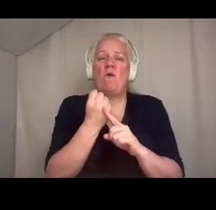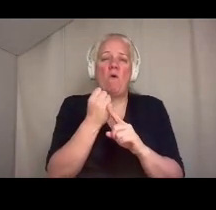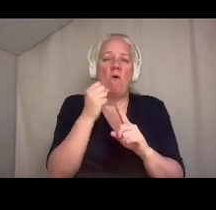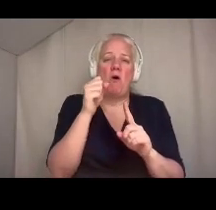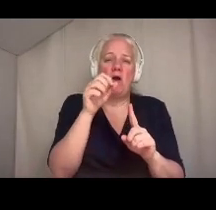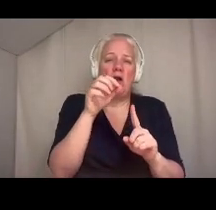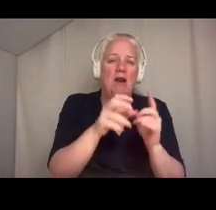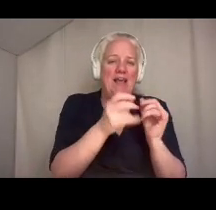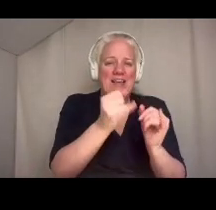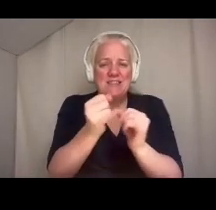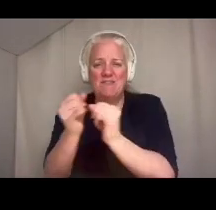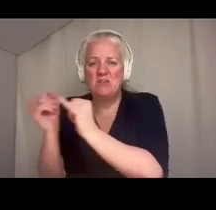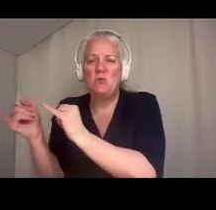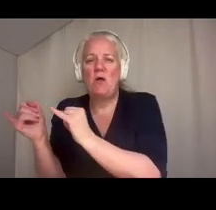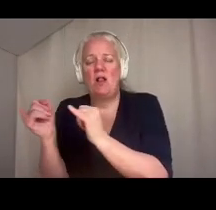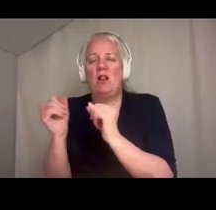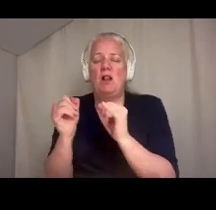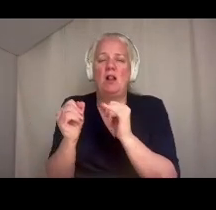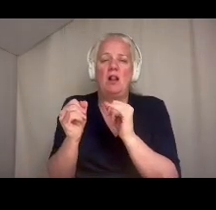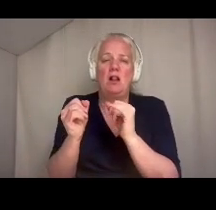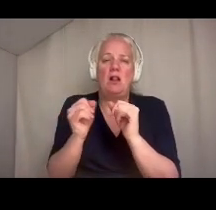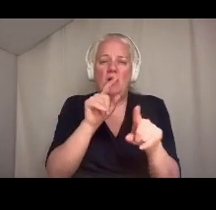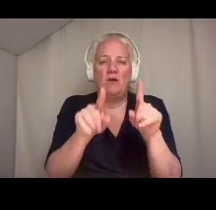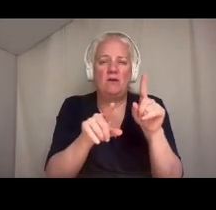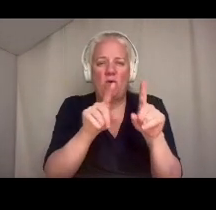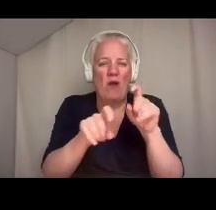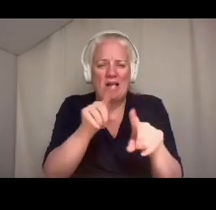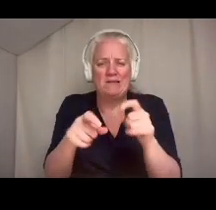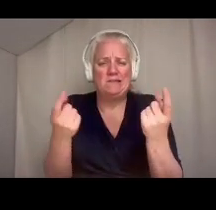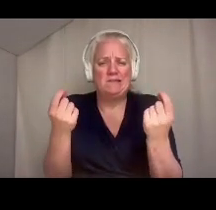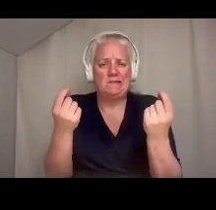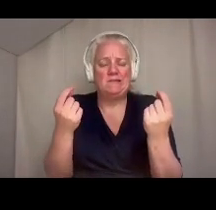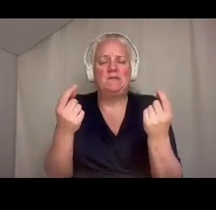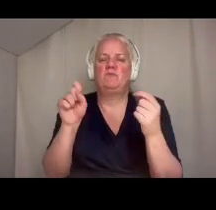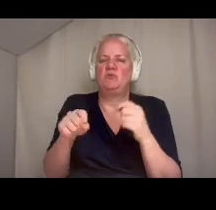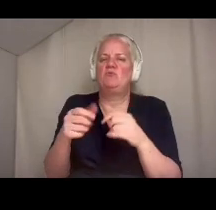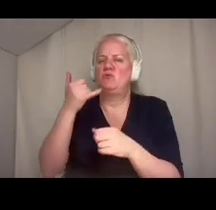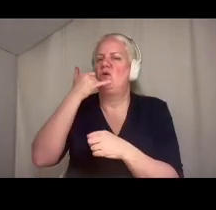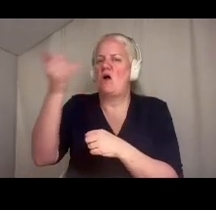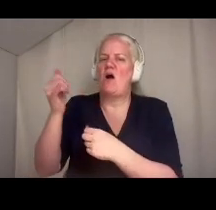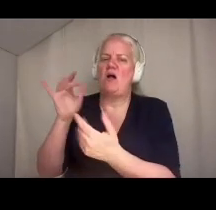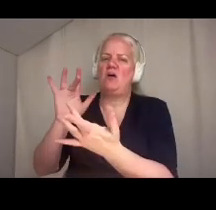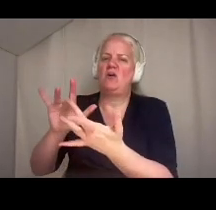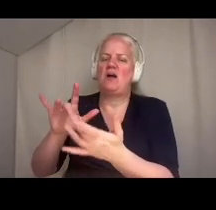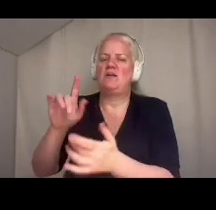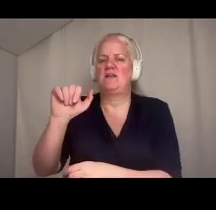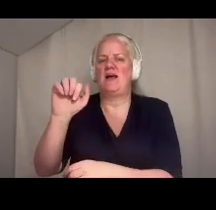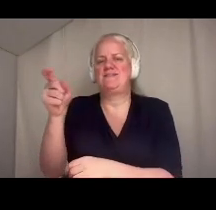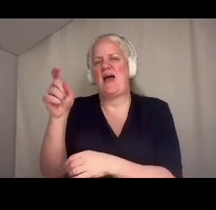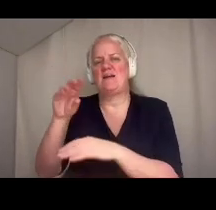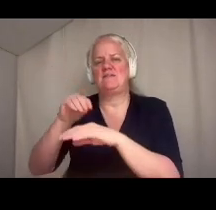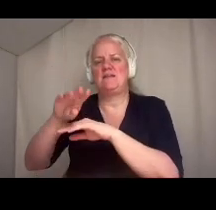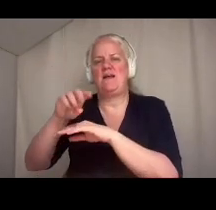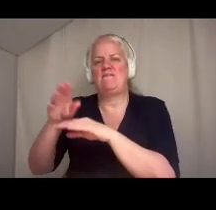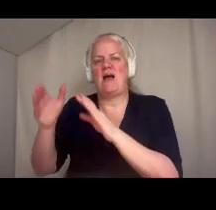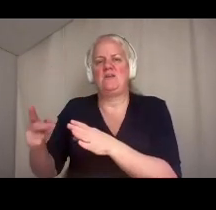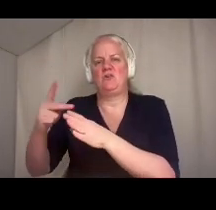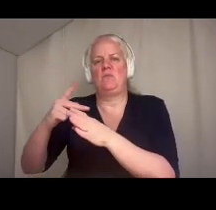questions, please consult with a tax advisor who can help you determine what would be best for your